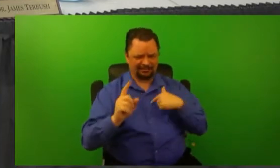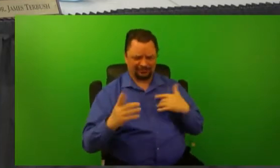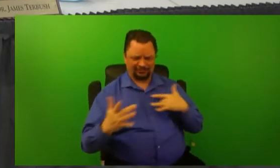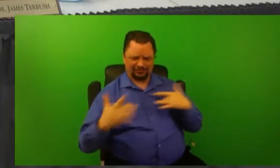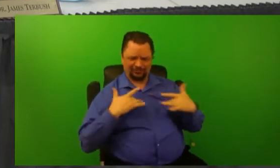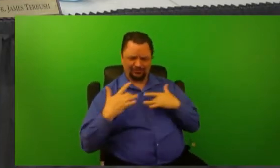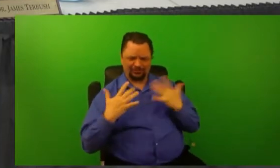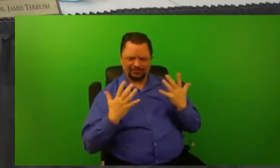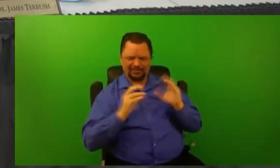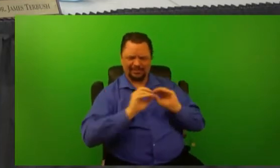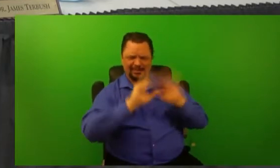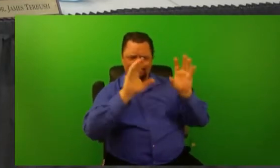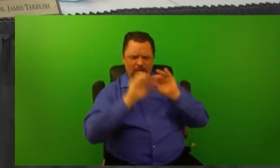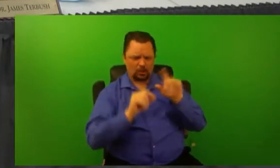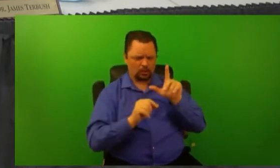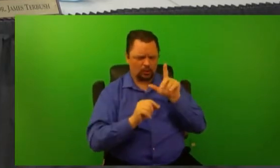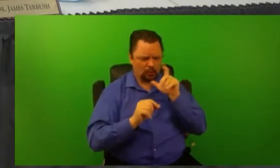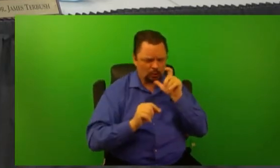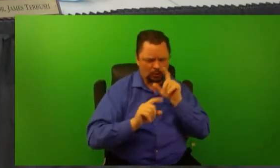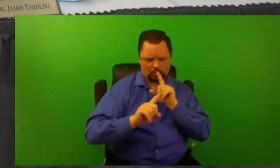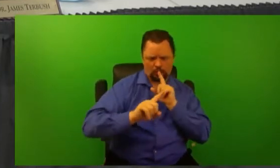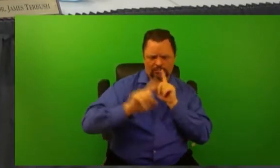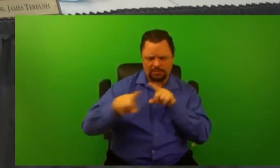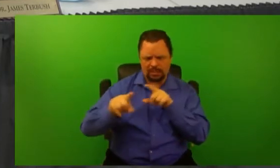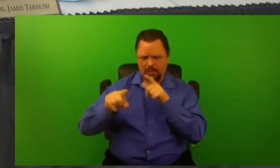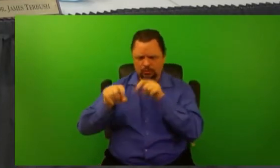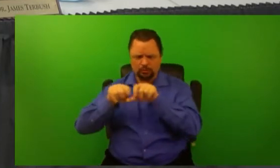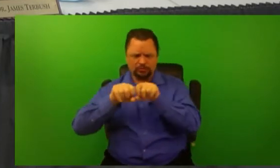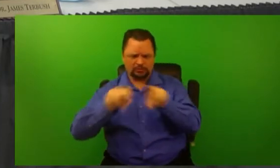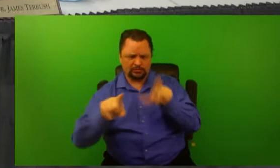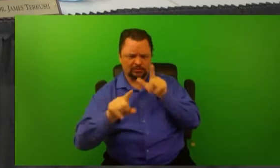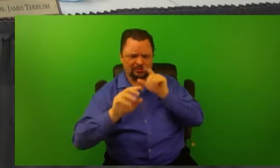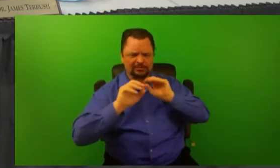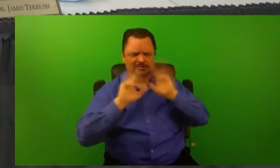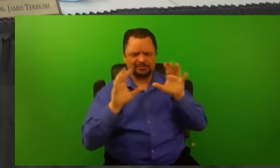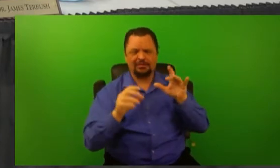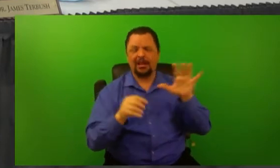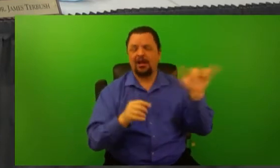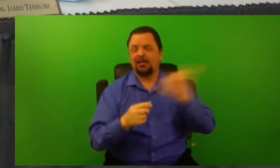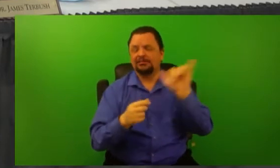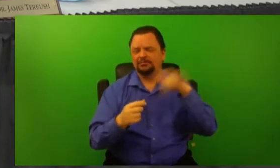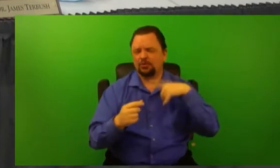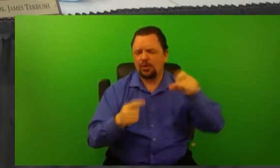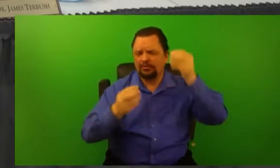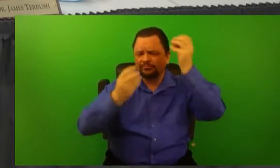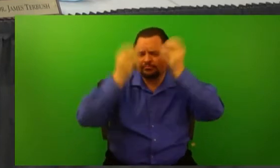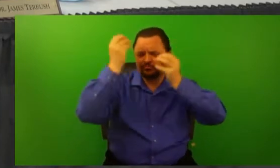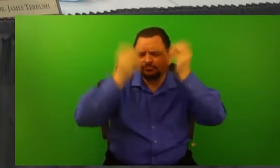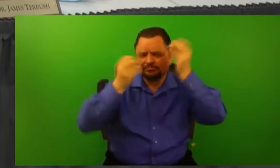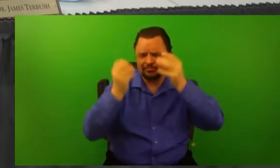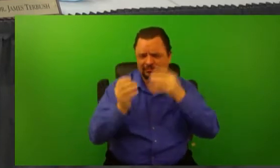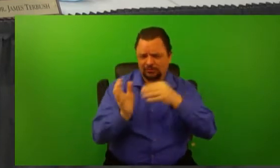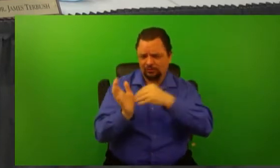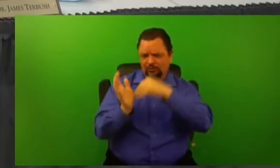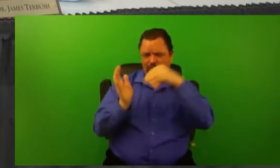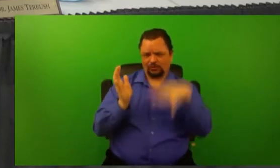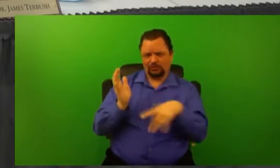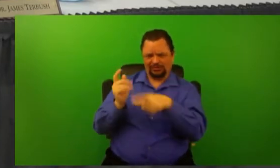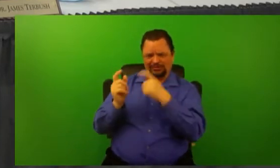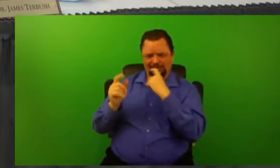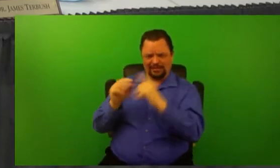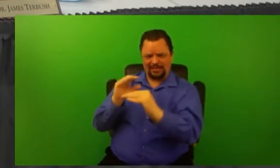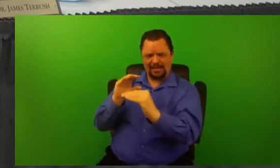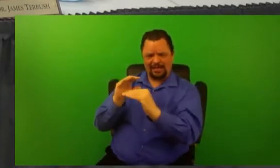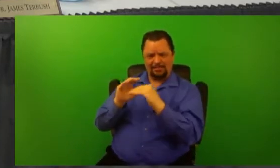who's going to respond. Specifically, I'm thinking of the emails from the students that we got recently. They're not